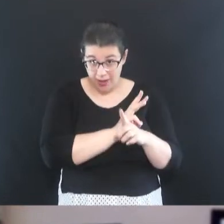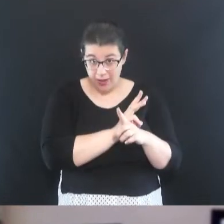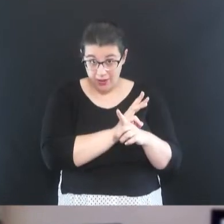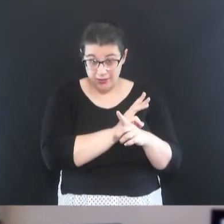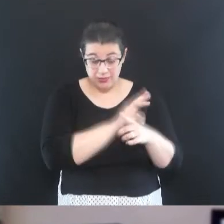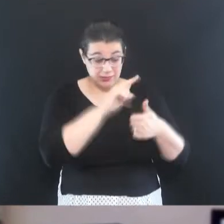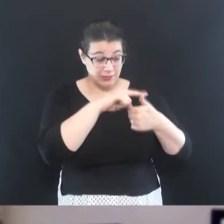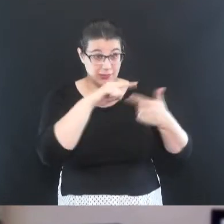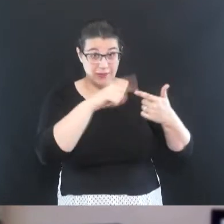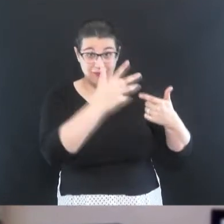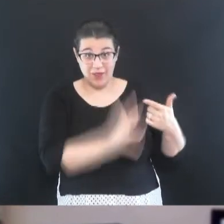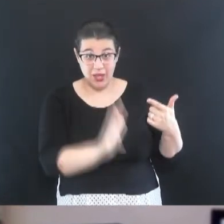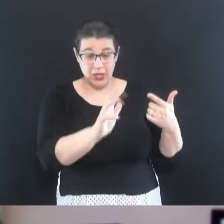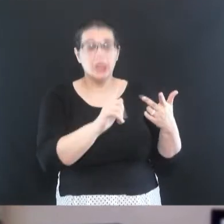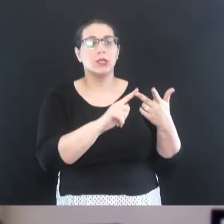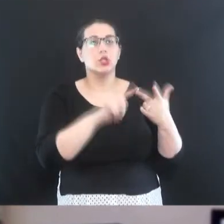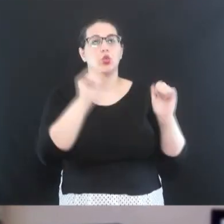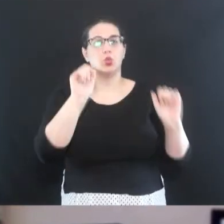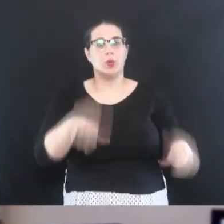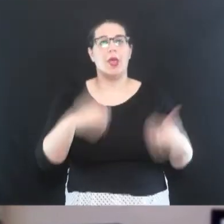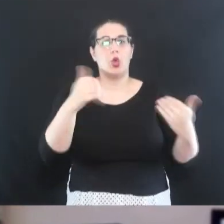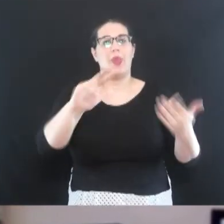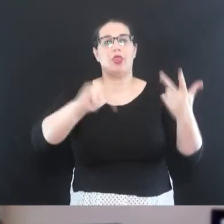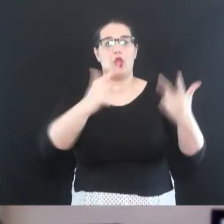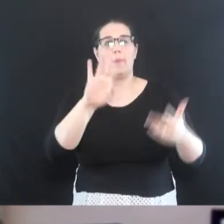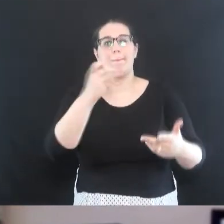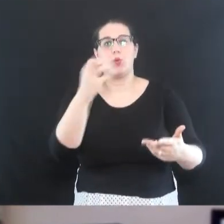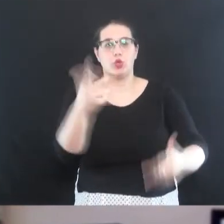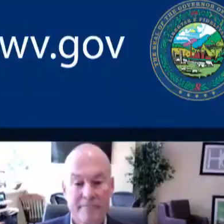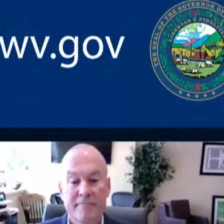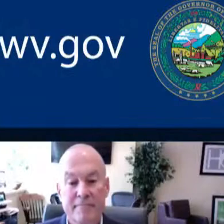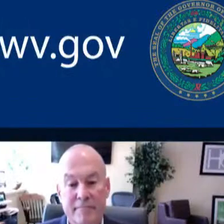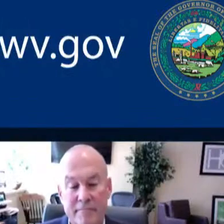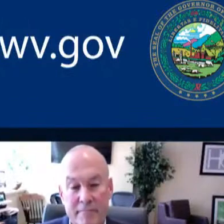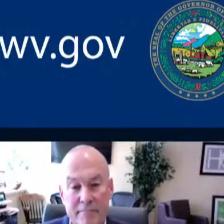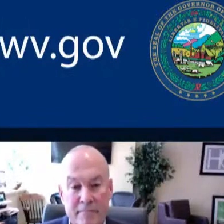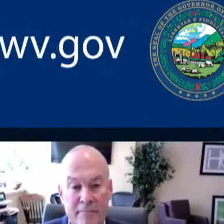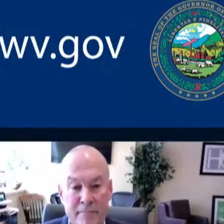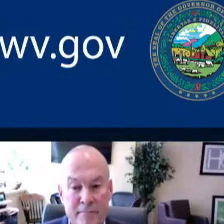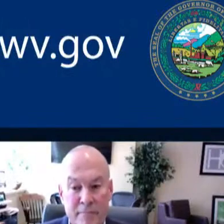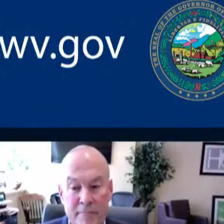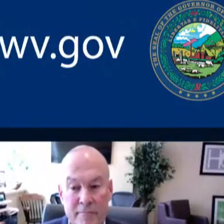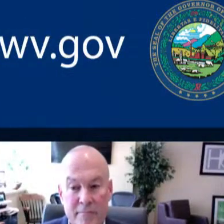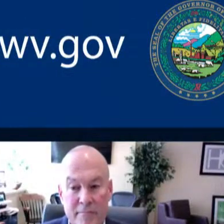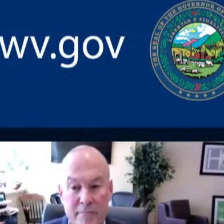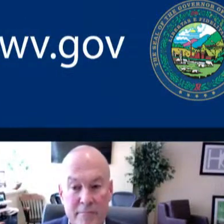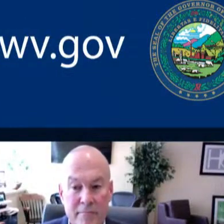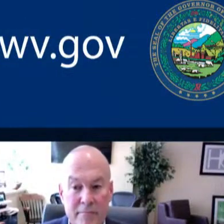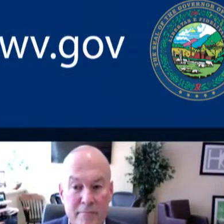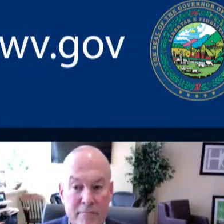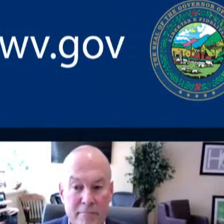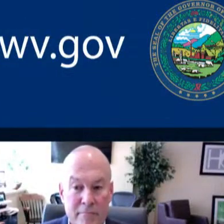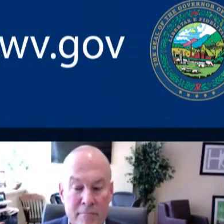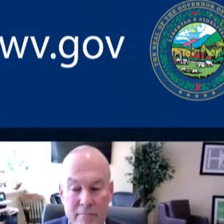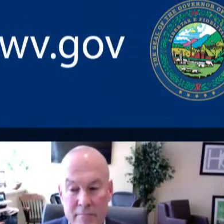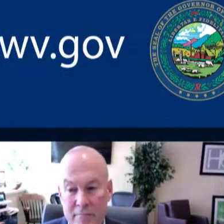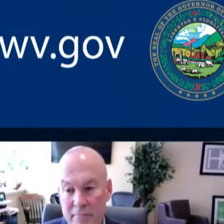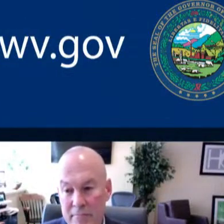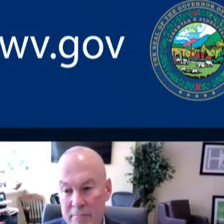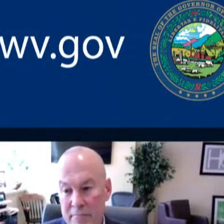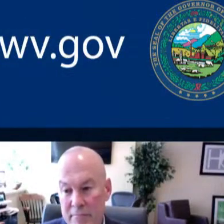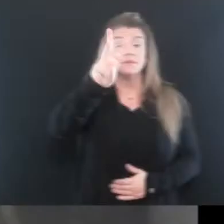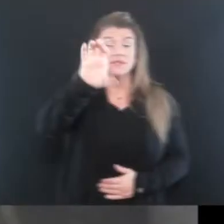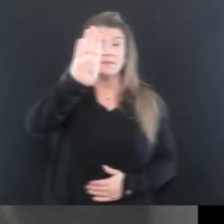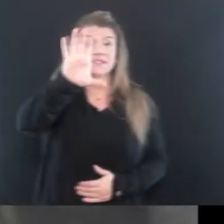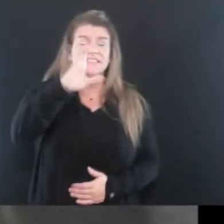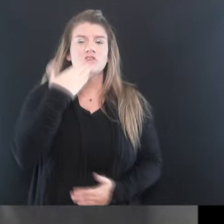18 years old, to get boosters. Thank you. All right, thank you, David. Next to Paul Mullen with WCBC. Good